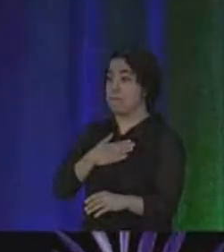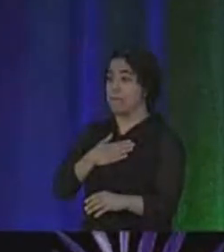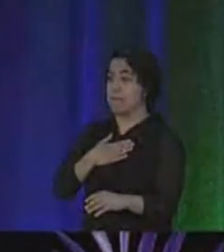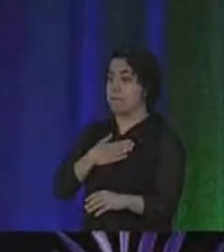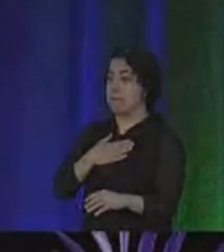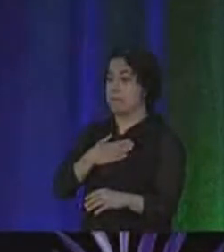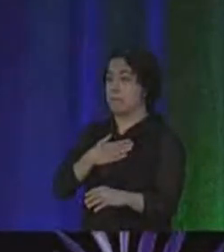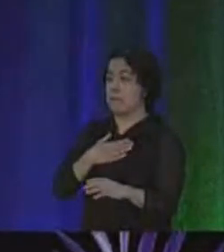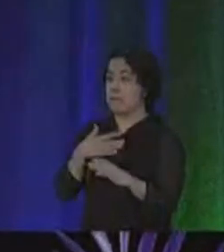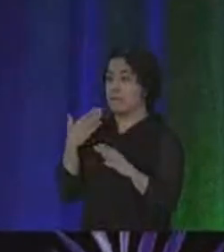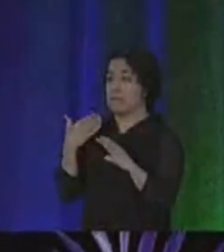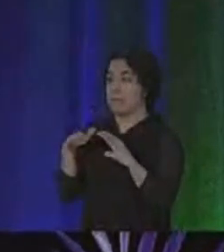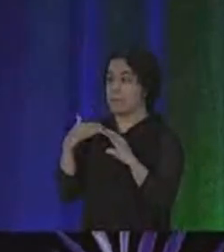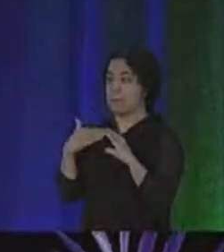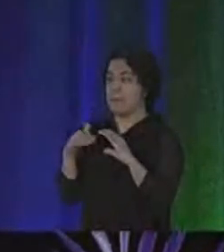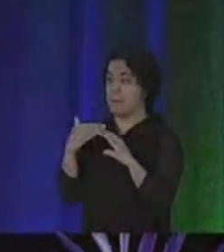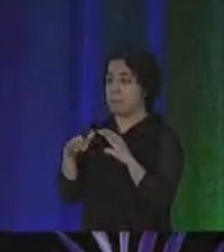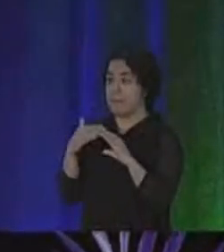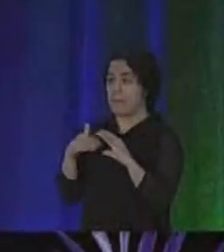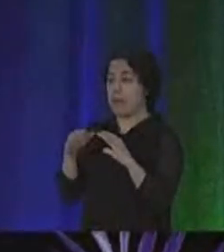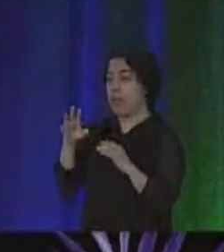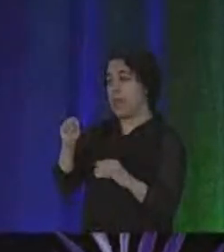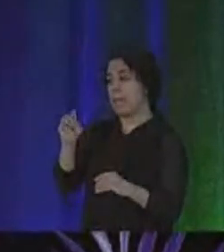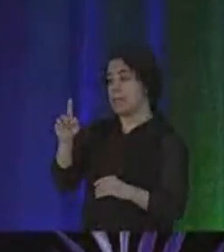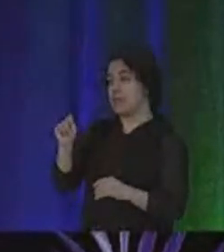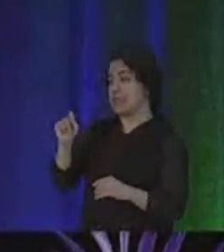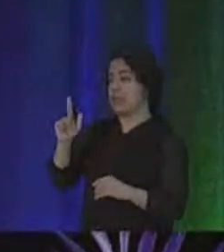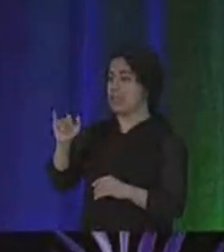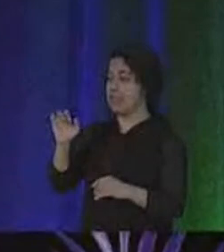Miami at focusotter.com.